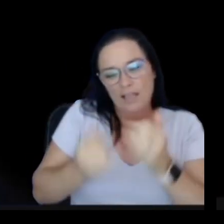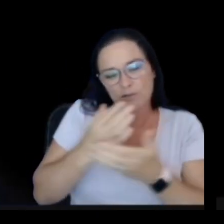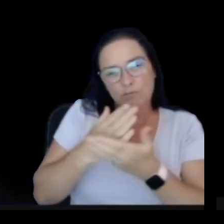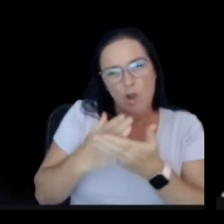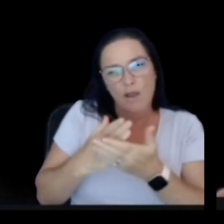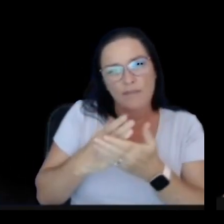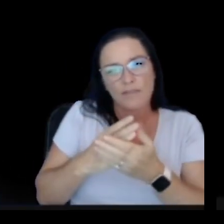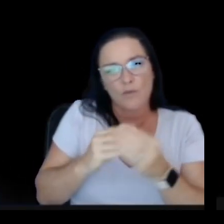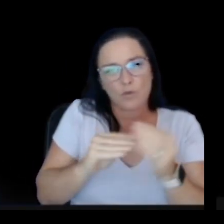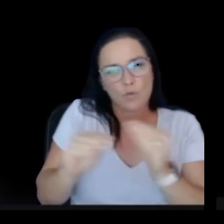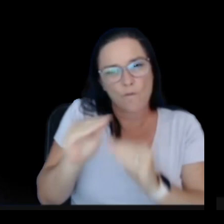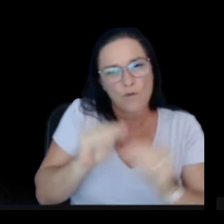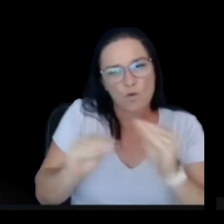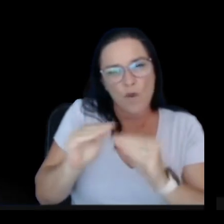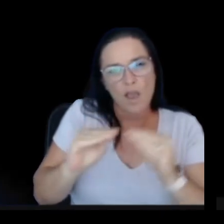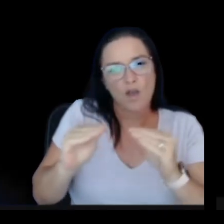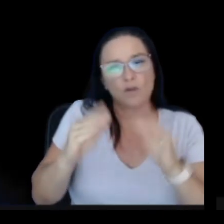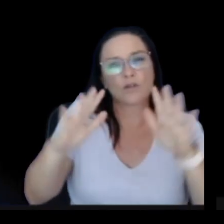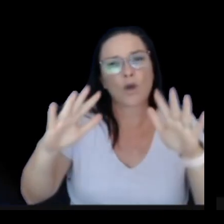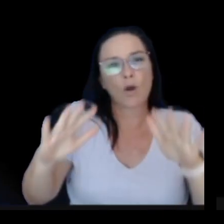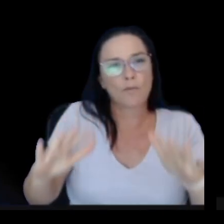Everything hasn't stopped moving yet.